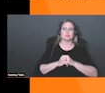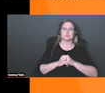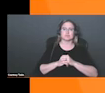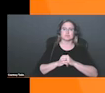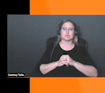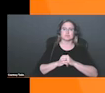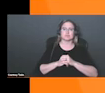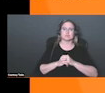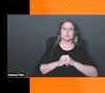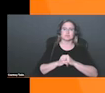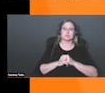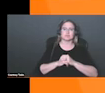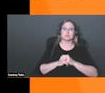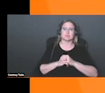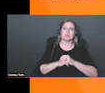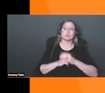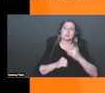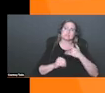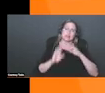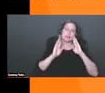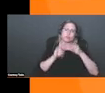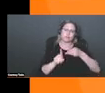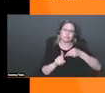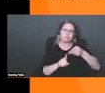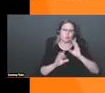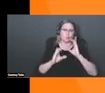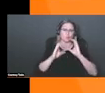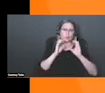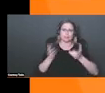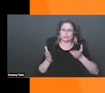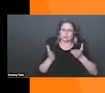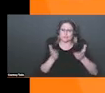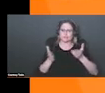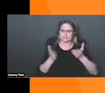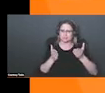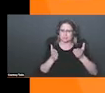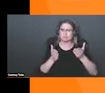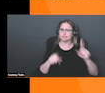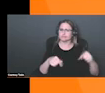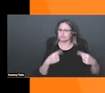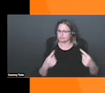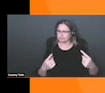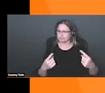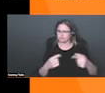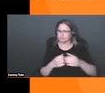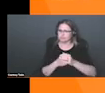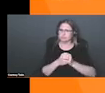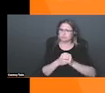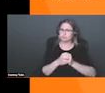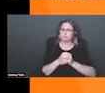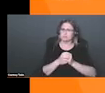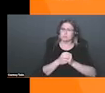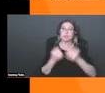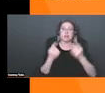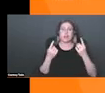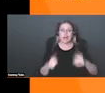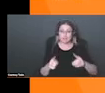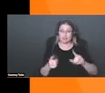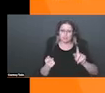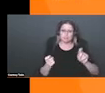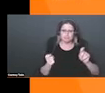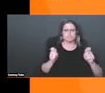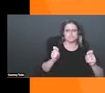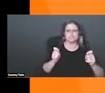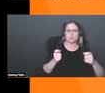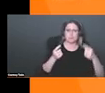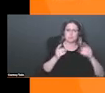working mostly in communications services, but sort of evolved into grant and proposal